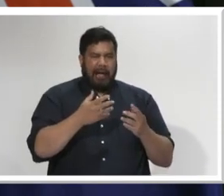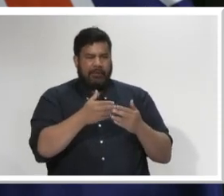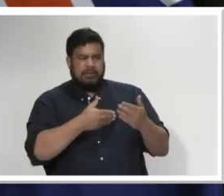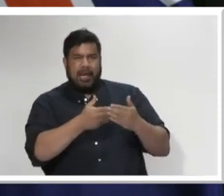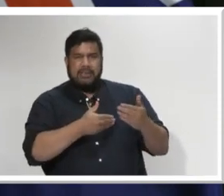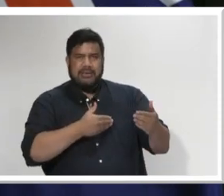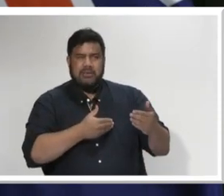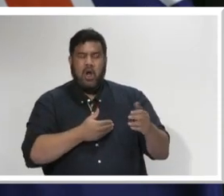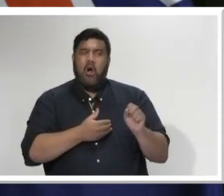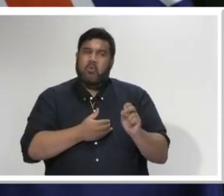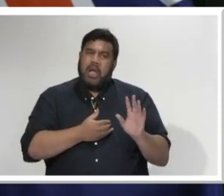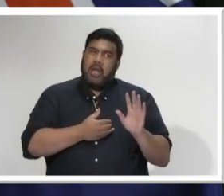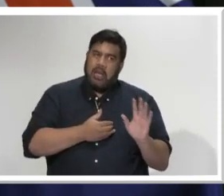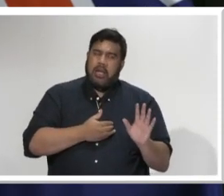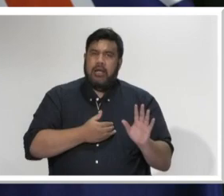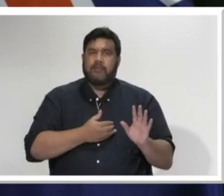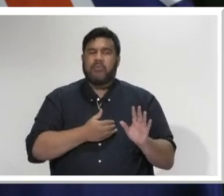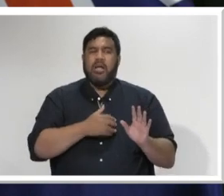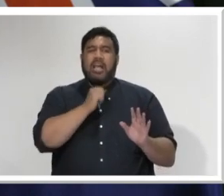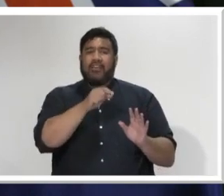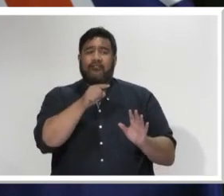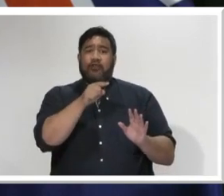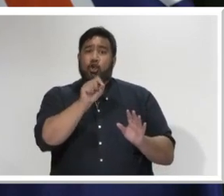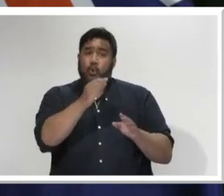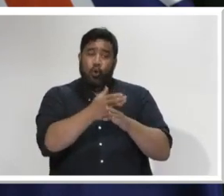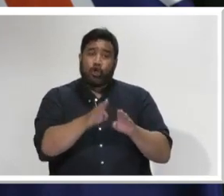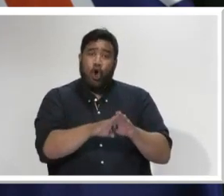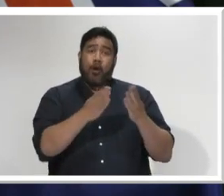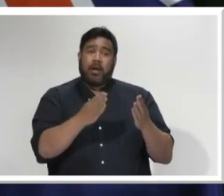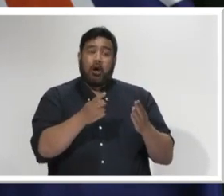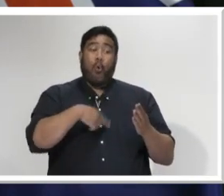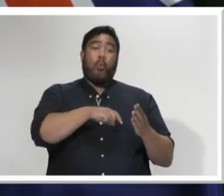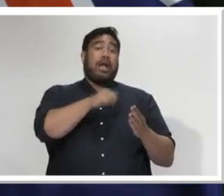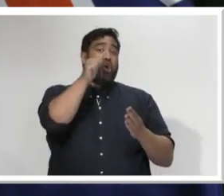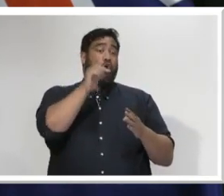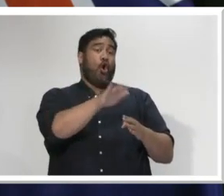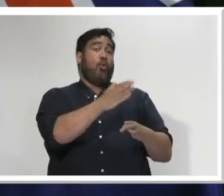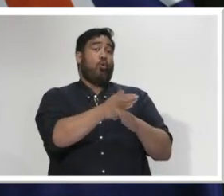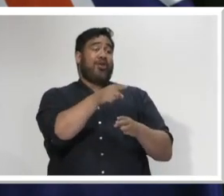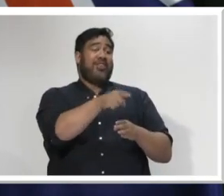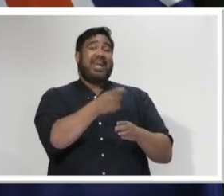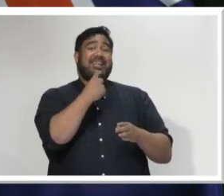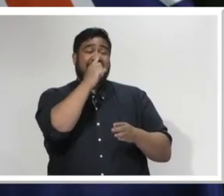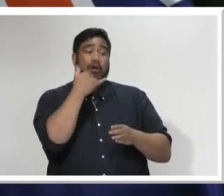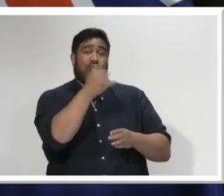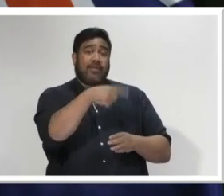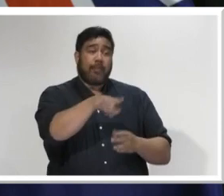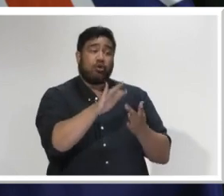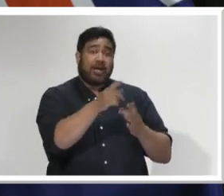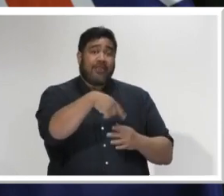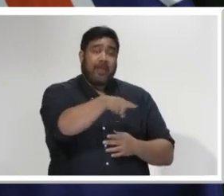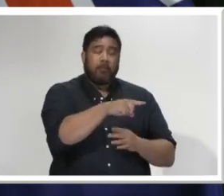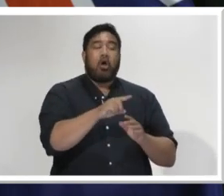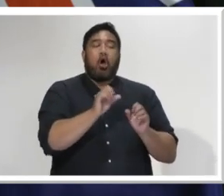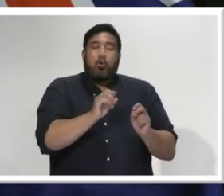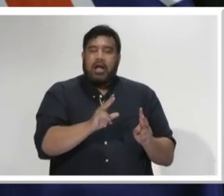where we will be able to contact trace the people around you, then in these circumstances, 1 metre can apply. That's in